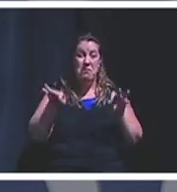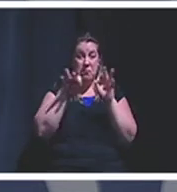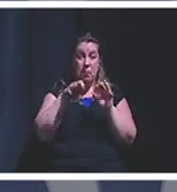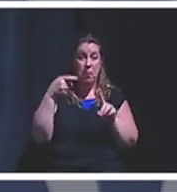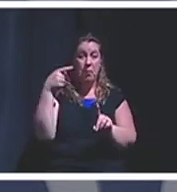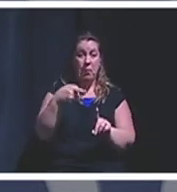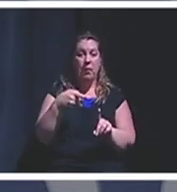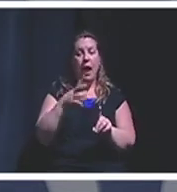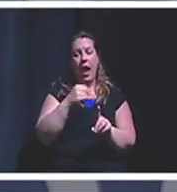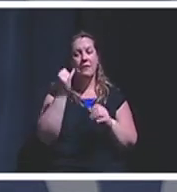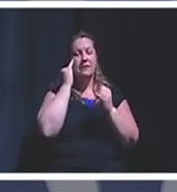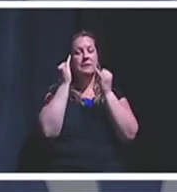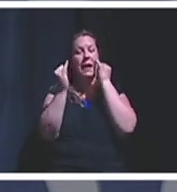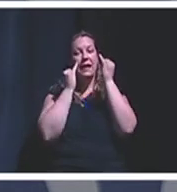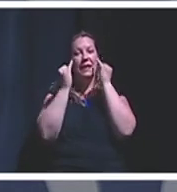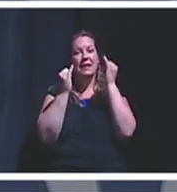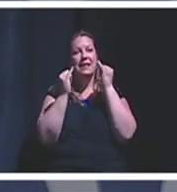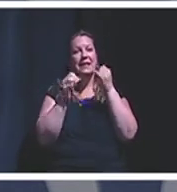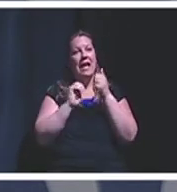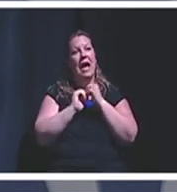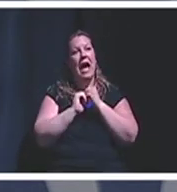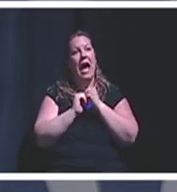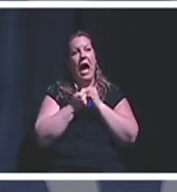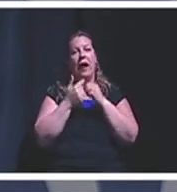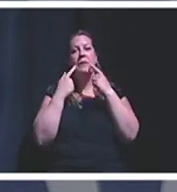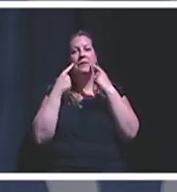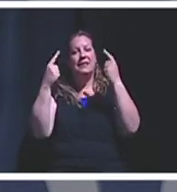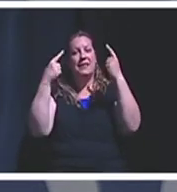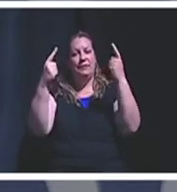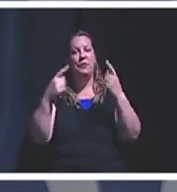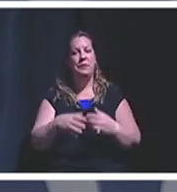ideas on how to be successful.